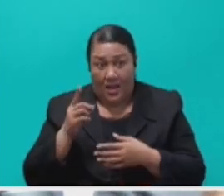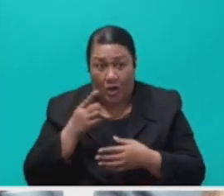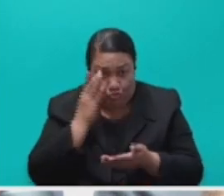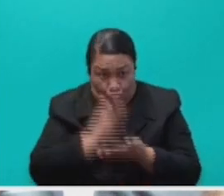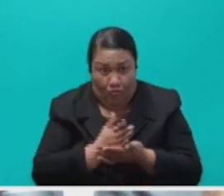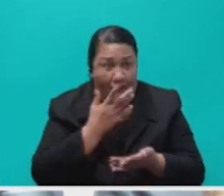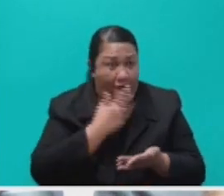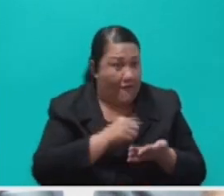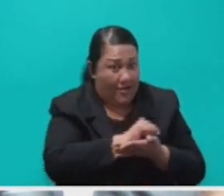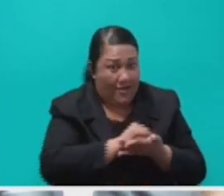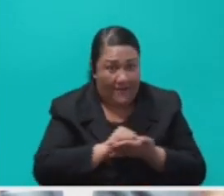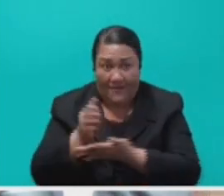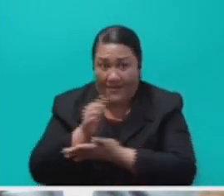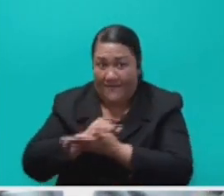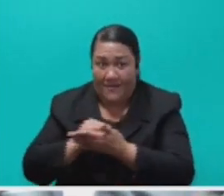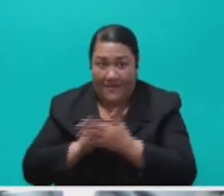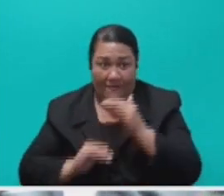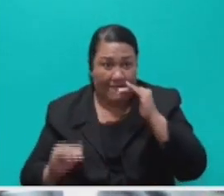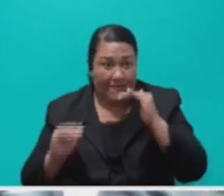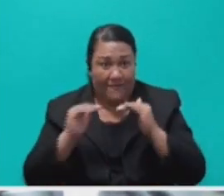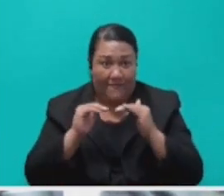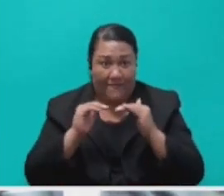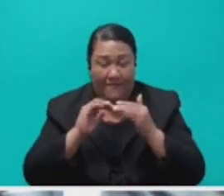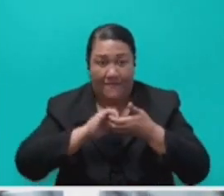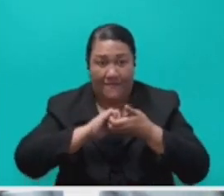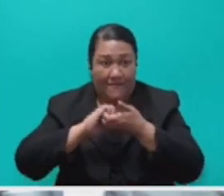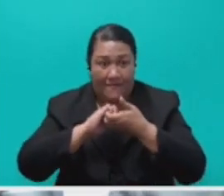Where is political maturity?